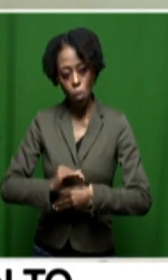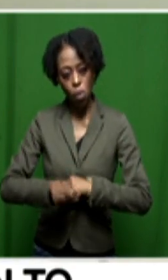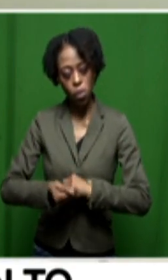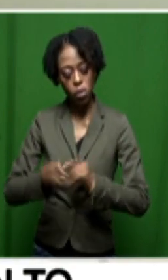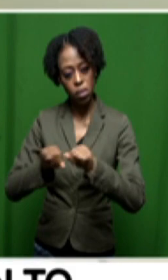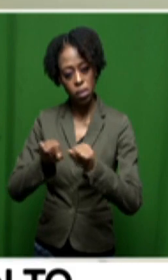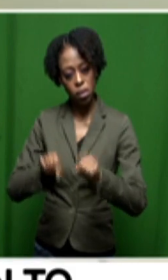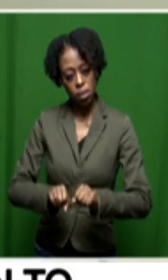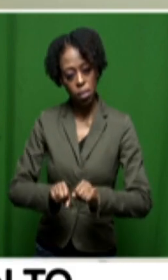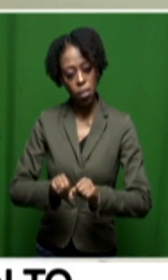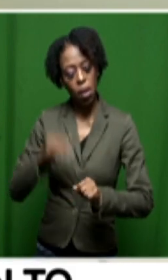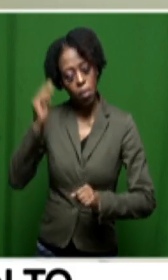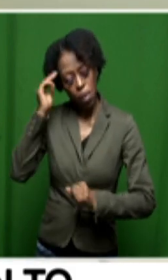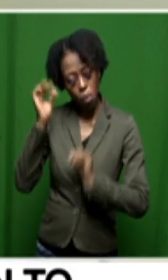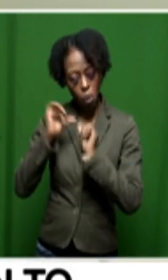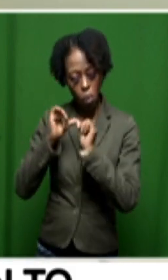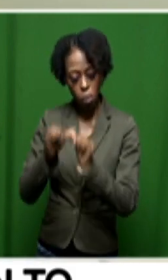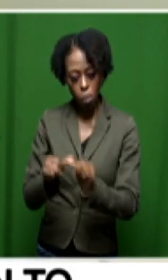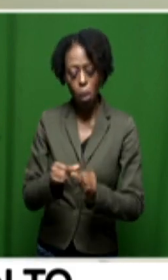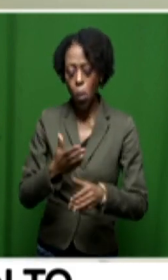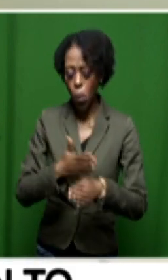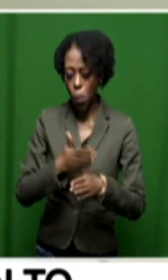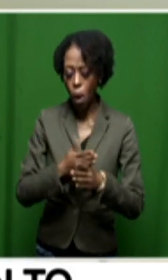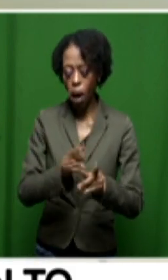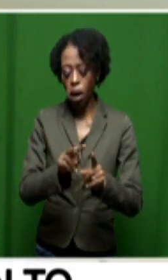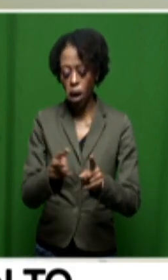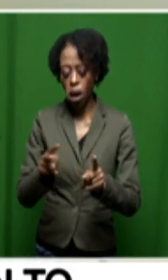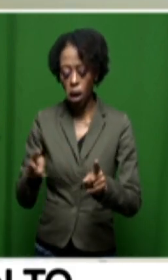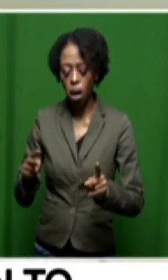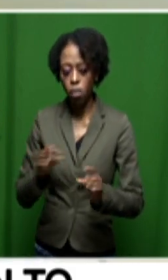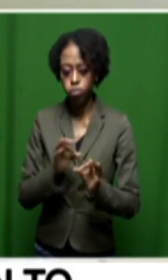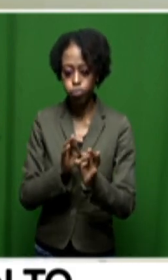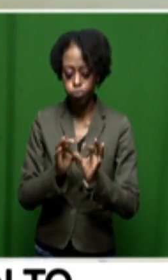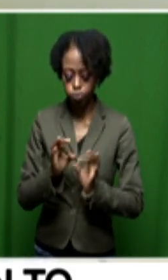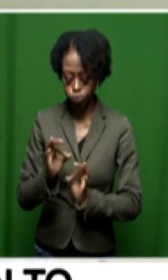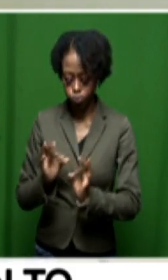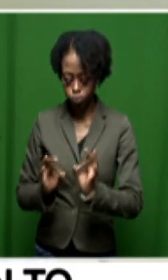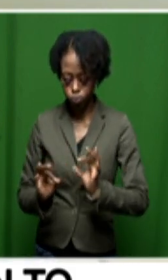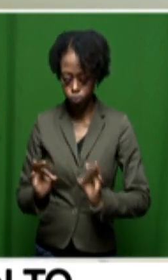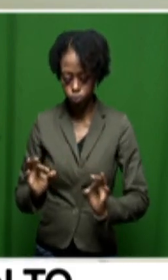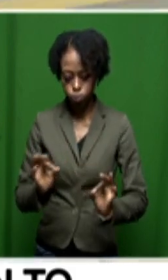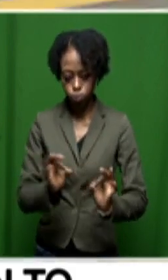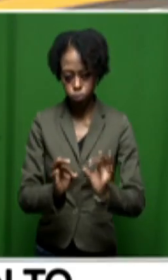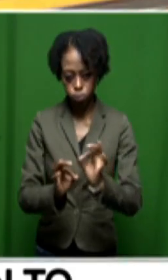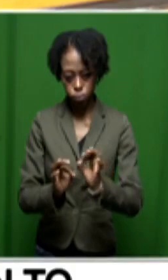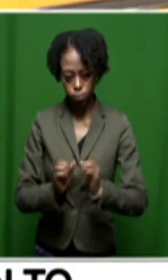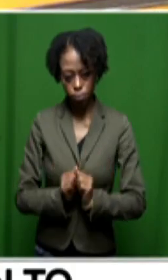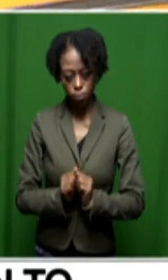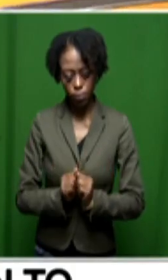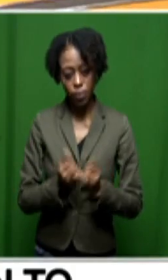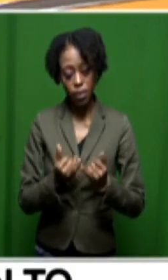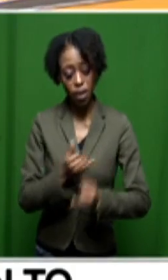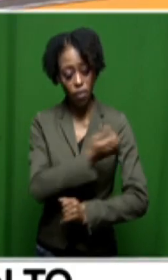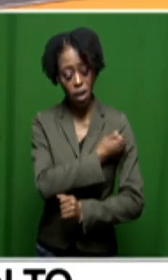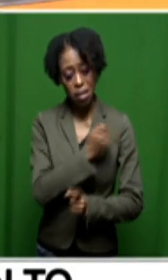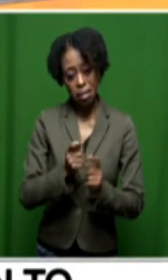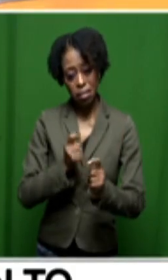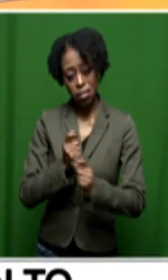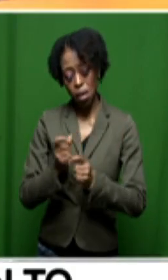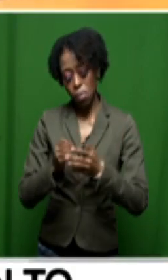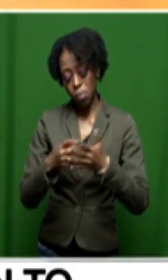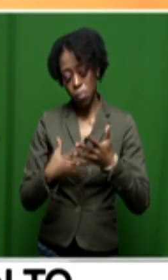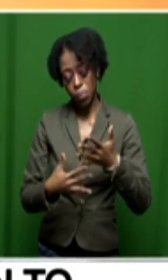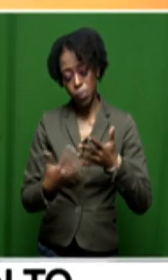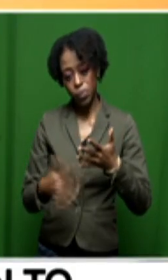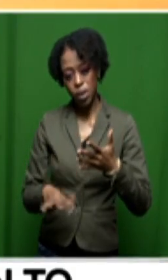long memory. Yeah. And it worked on different cells. Yeah. Thank you. So, I mean, when we look at the kinds of vaccines, I mean, I highlighted in